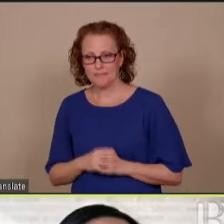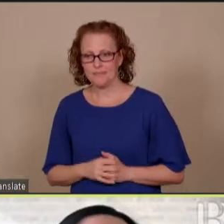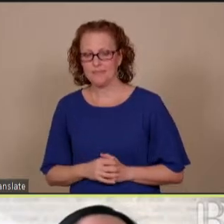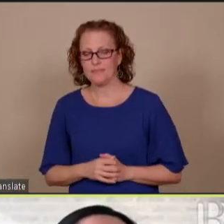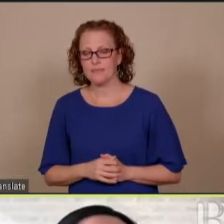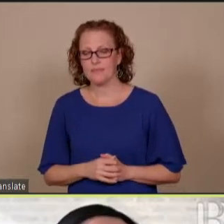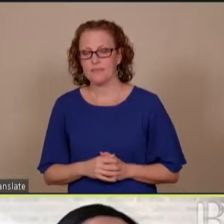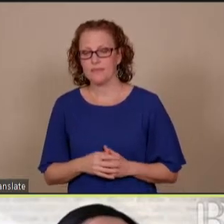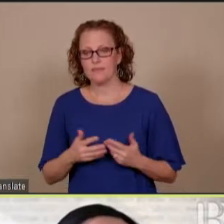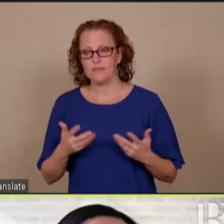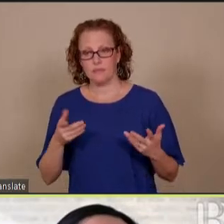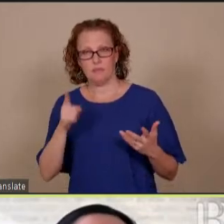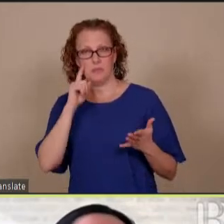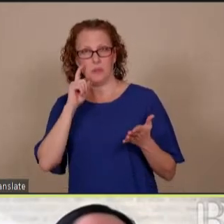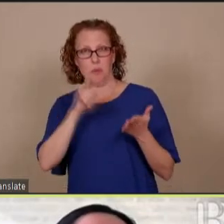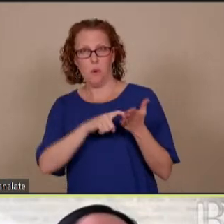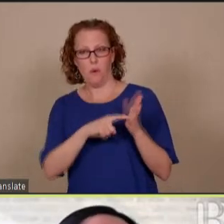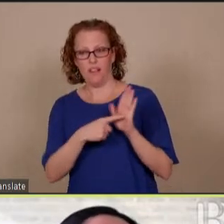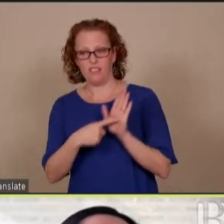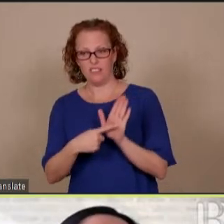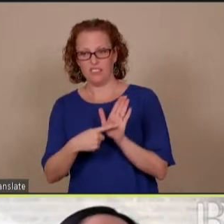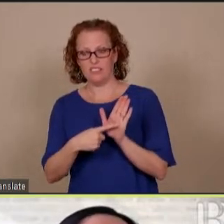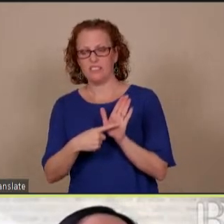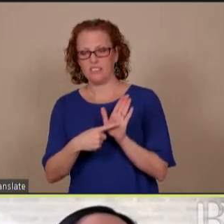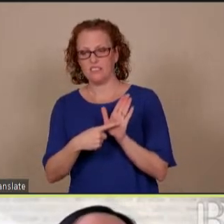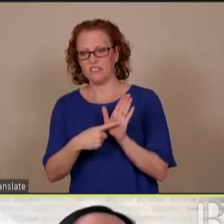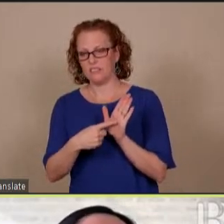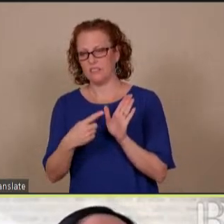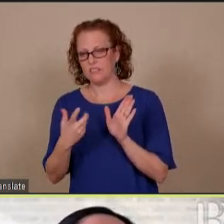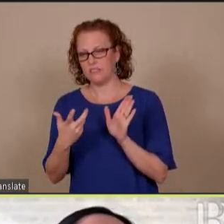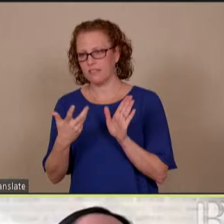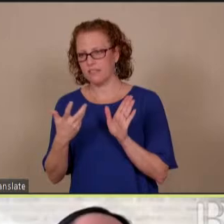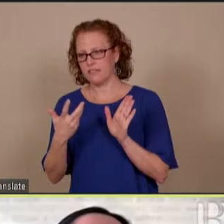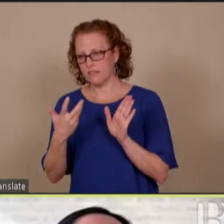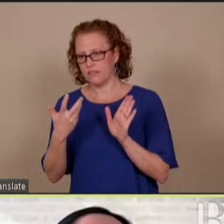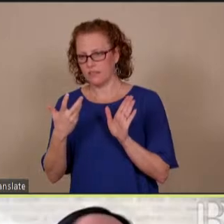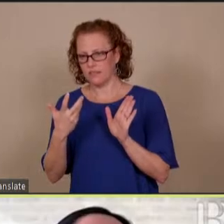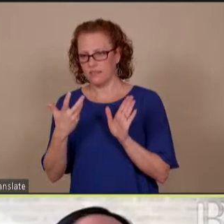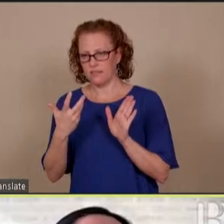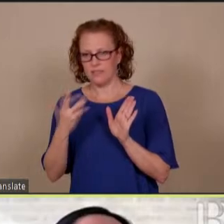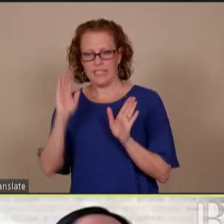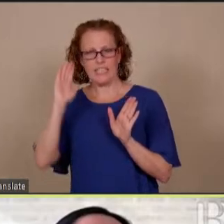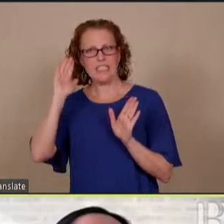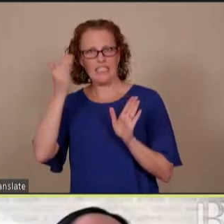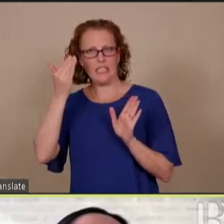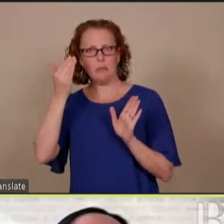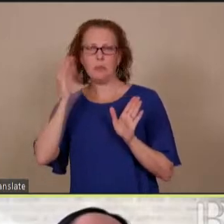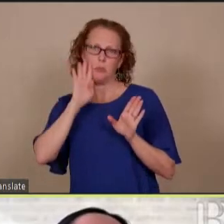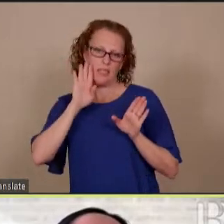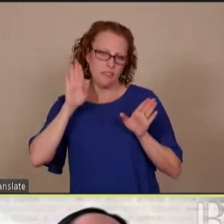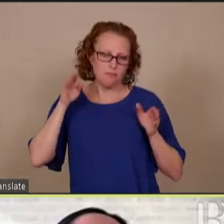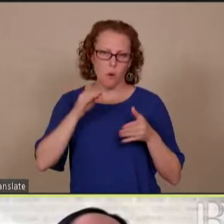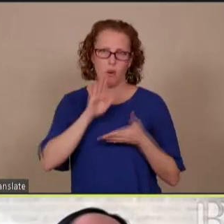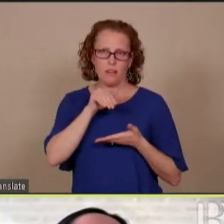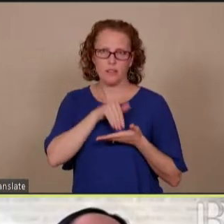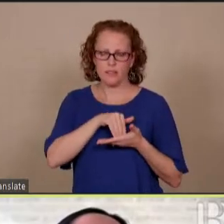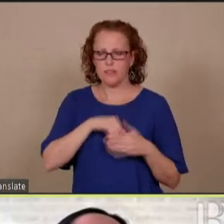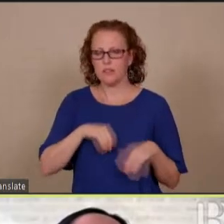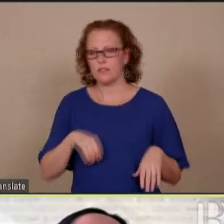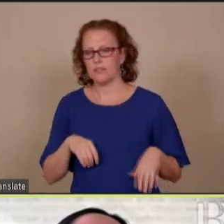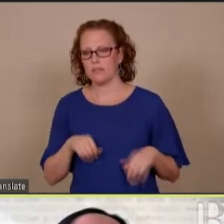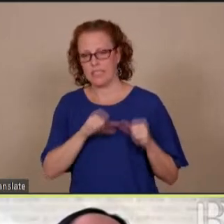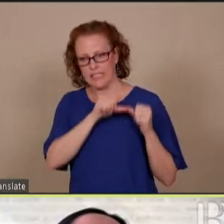And for the most part, it results in compact and contiguous districts. There isn't